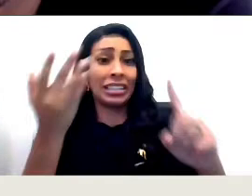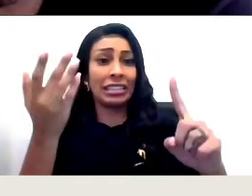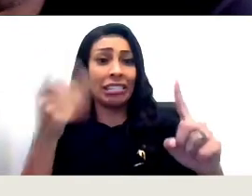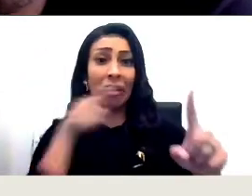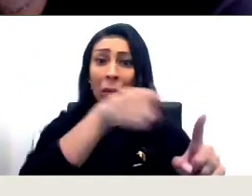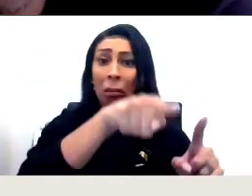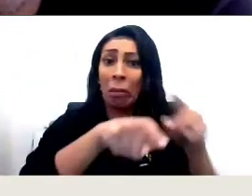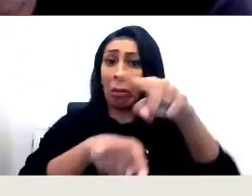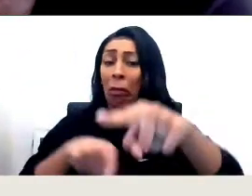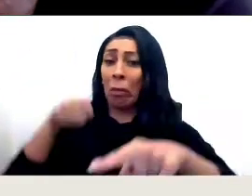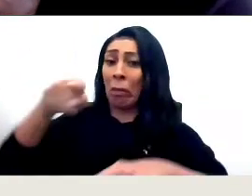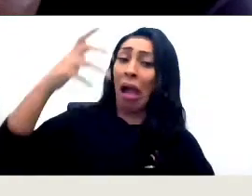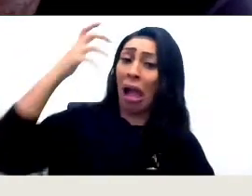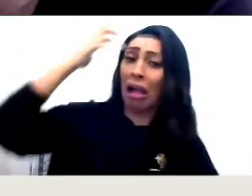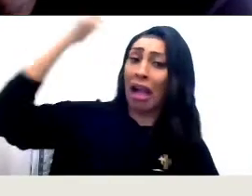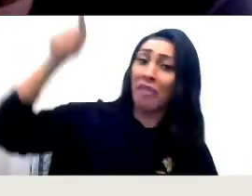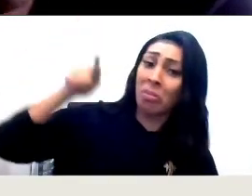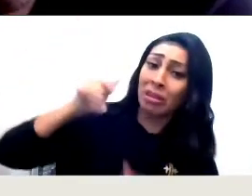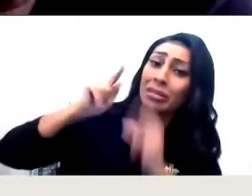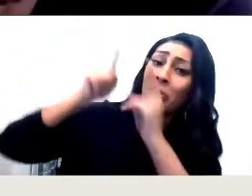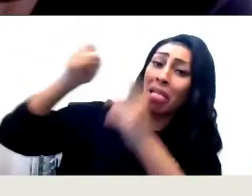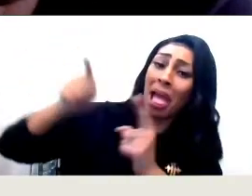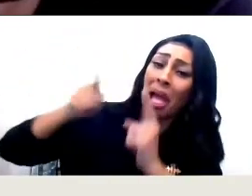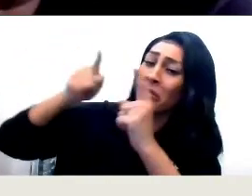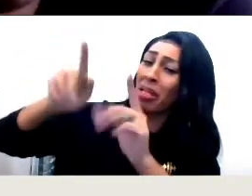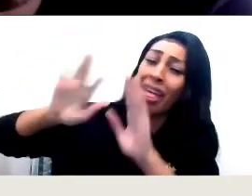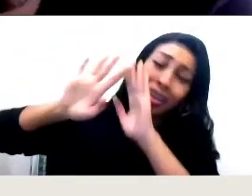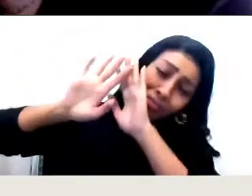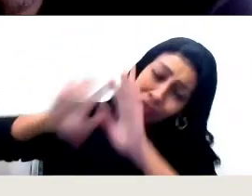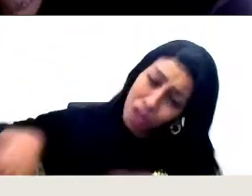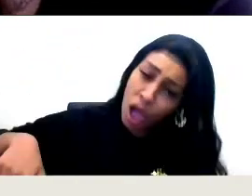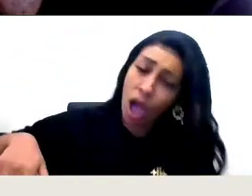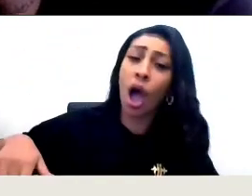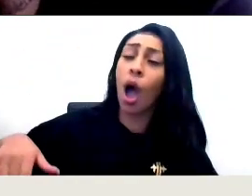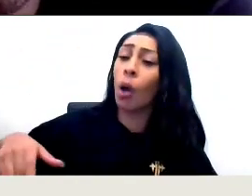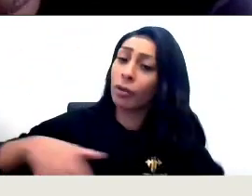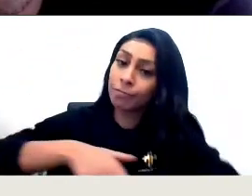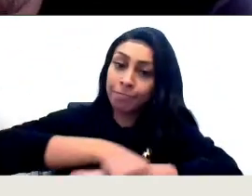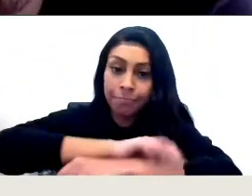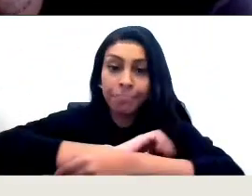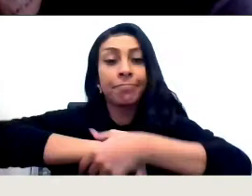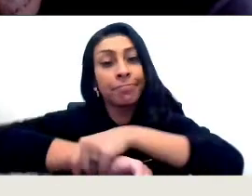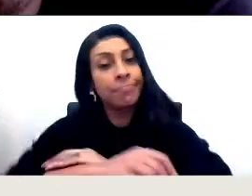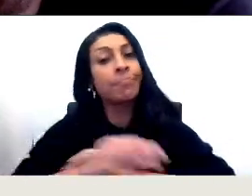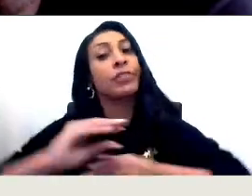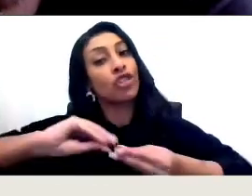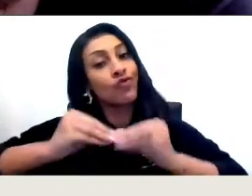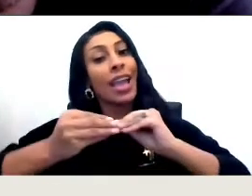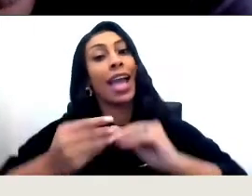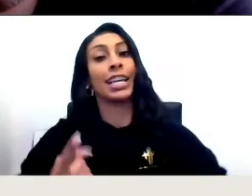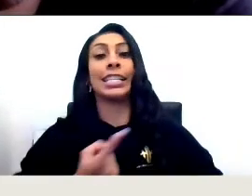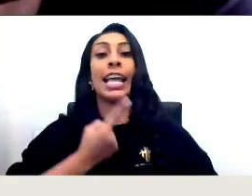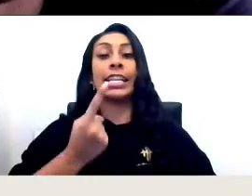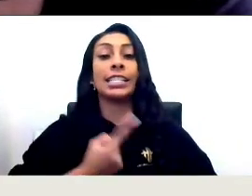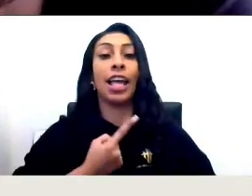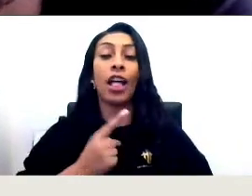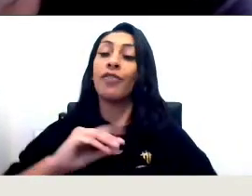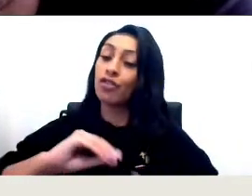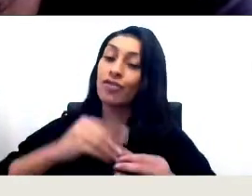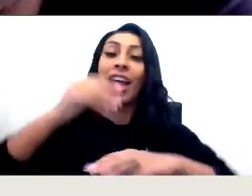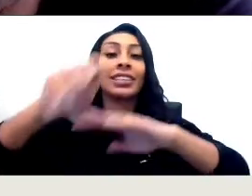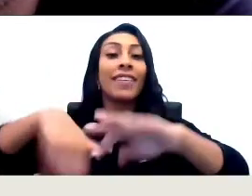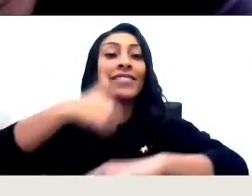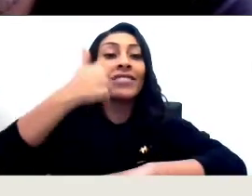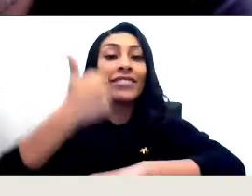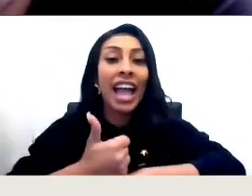pointing fingers at government. Why don't we do it ourselves? Why don't we create a foundation of which we can